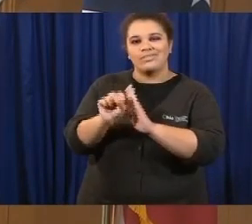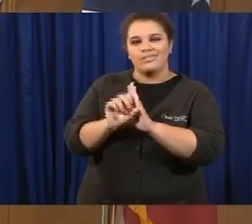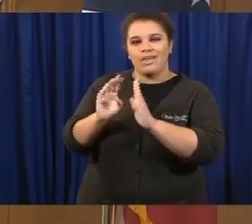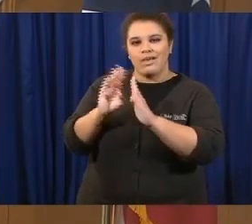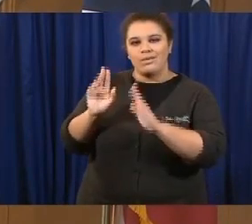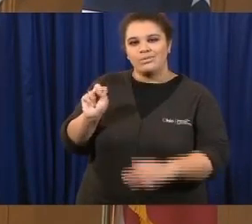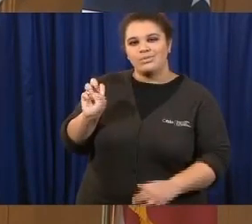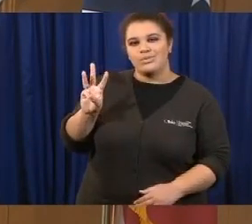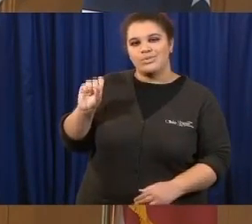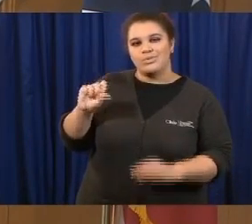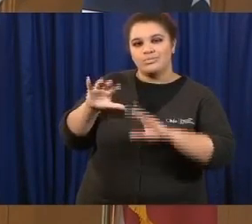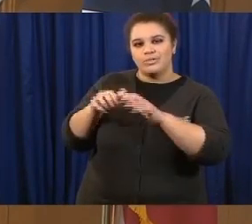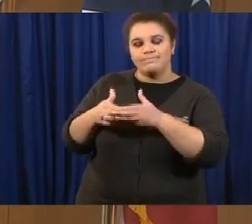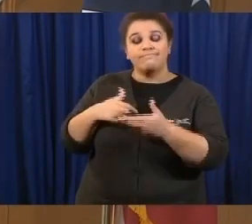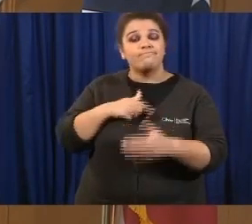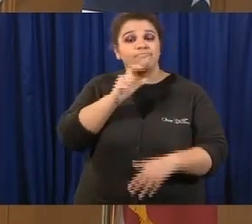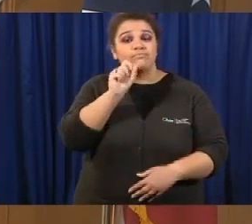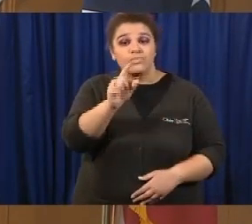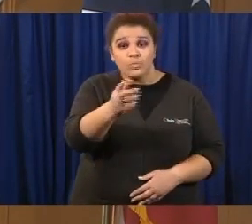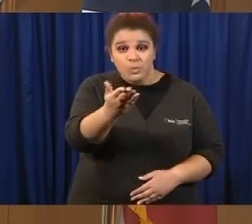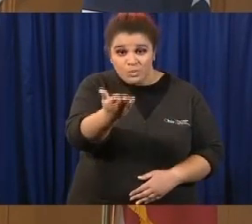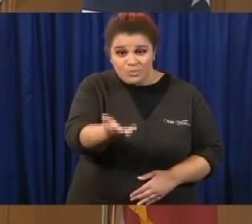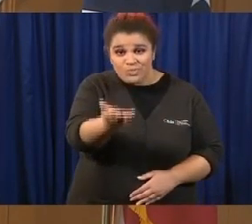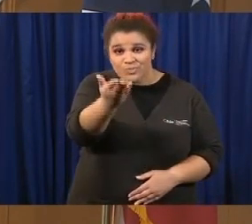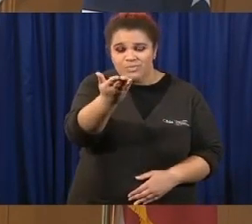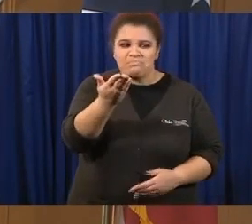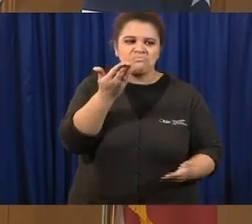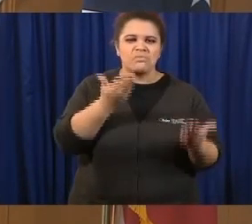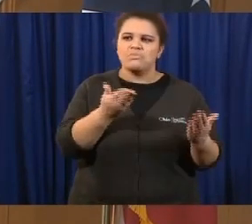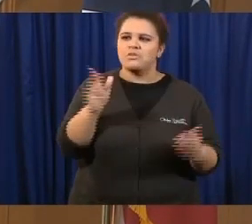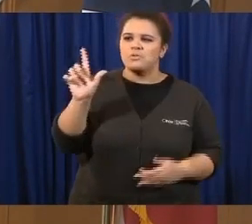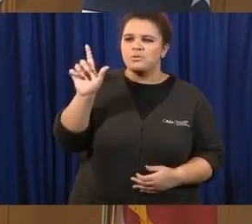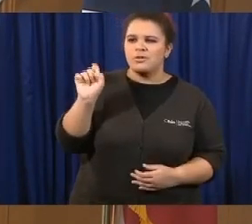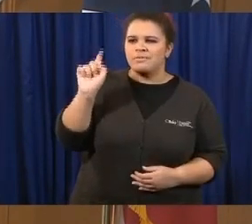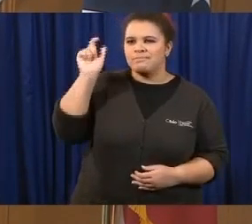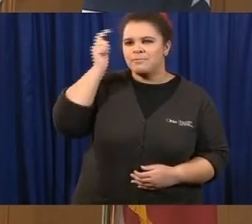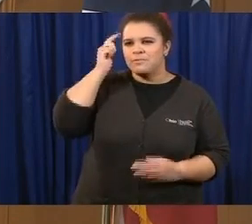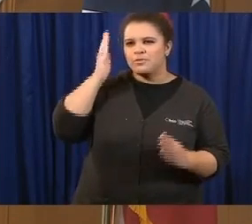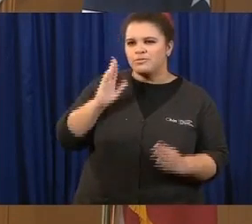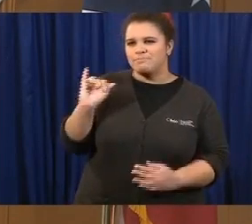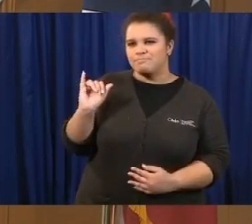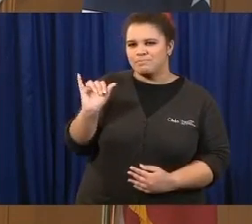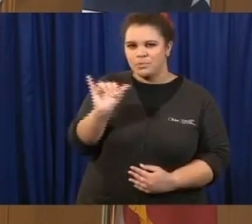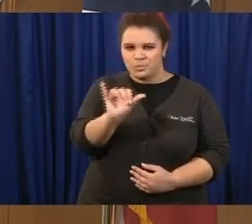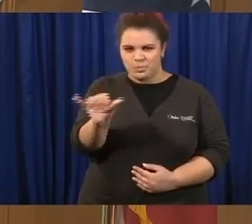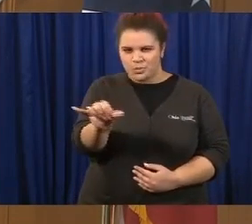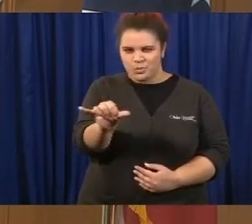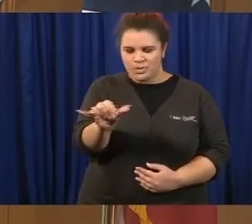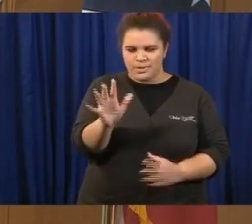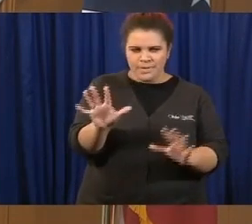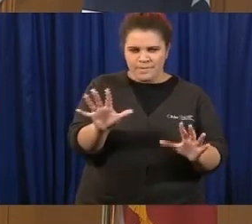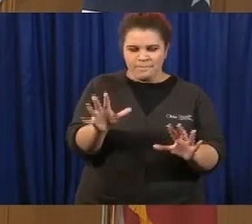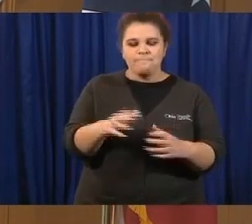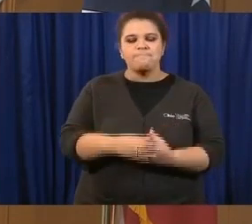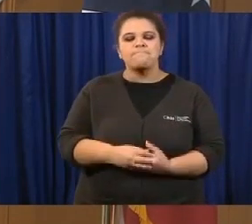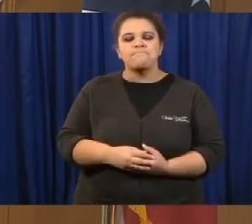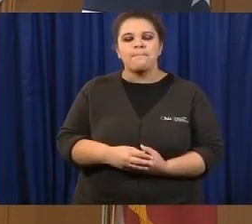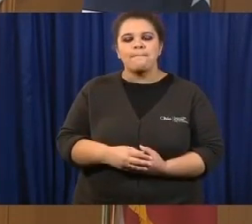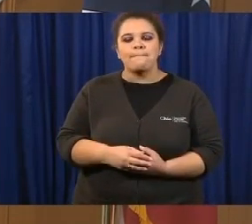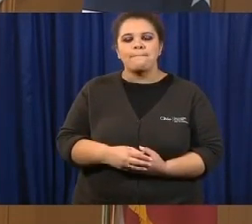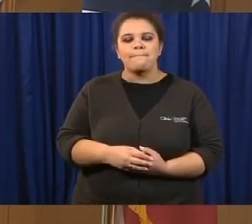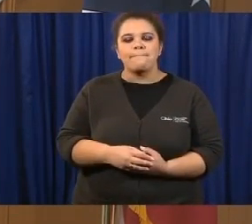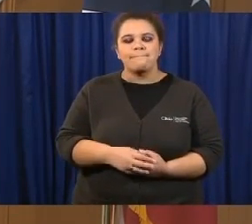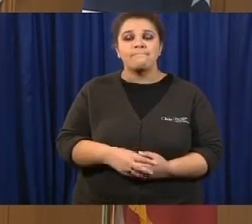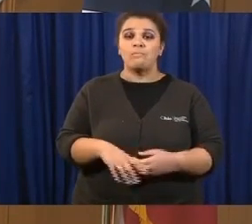A question for you and maybe for the Lieutenant Governor as well. when it does come to the idea of